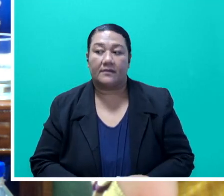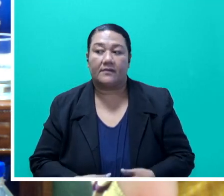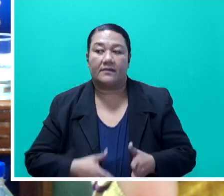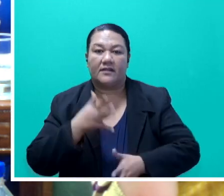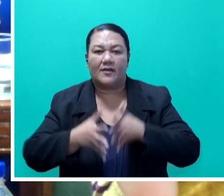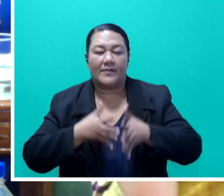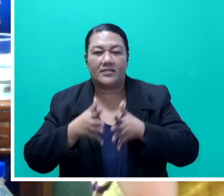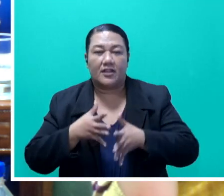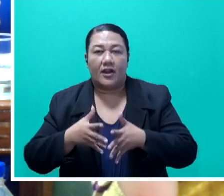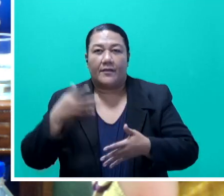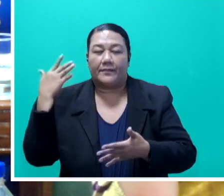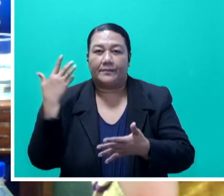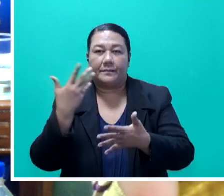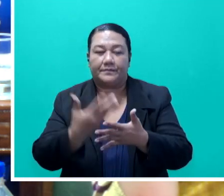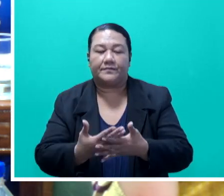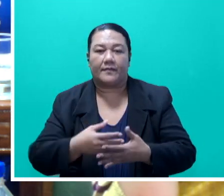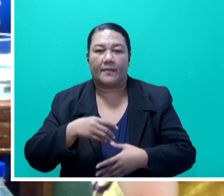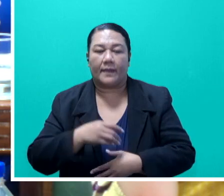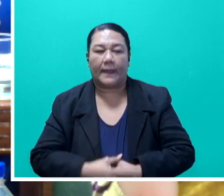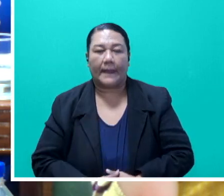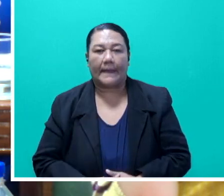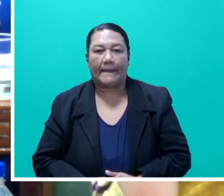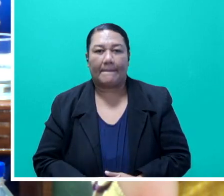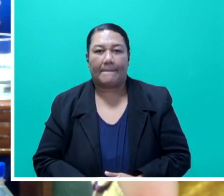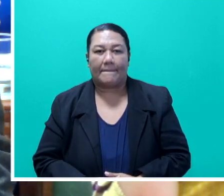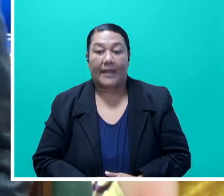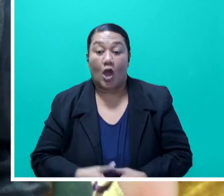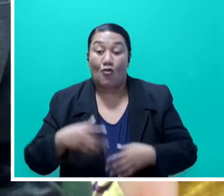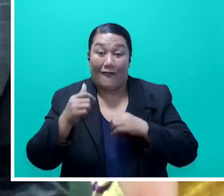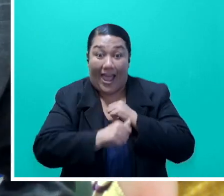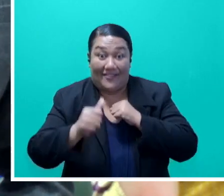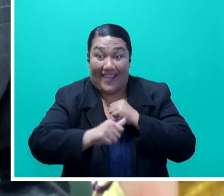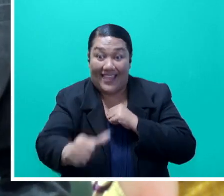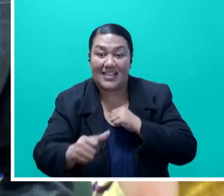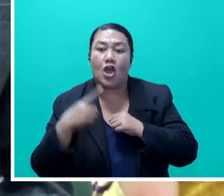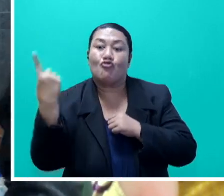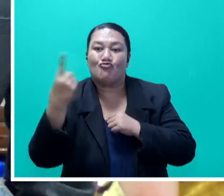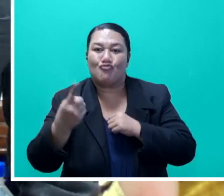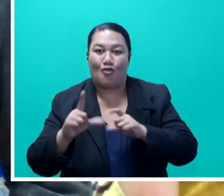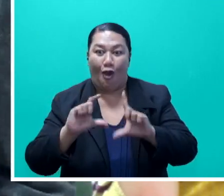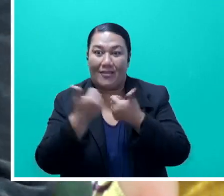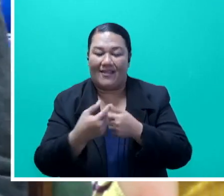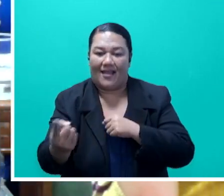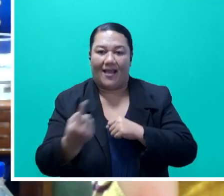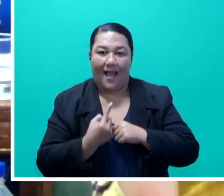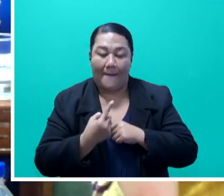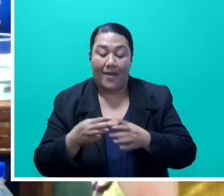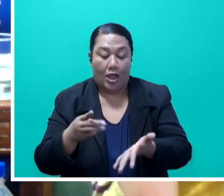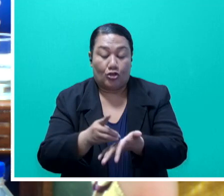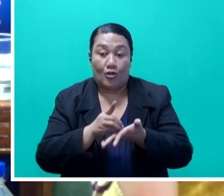government tender process, have won tenders, and they actually, we know, are open supporters and donors to